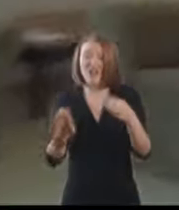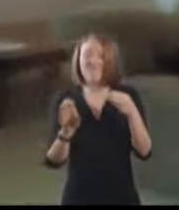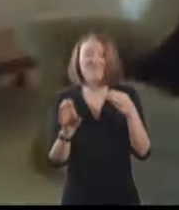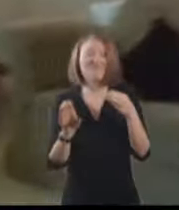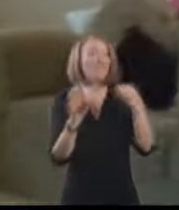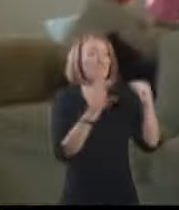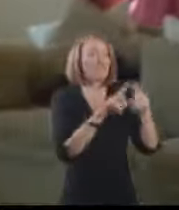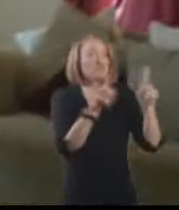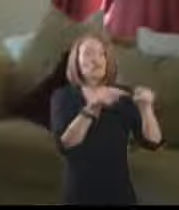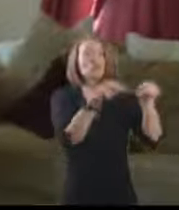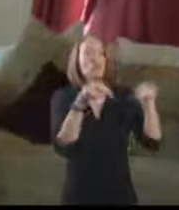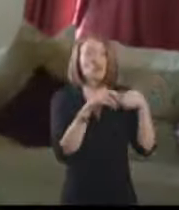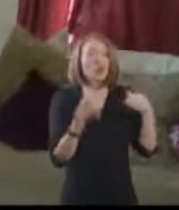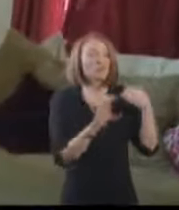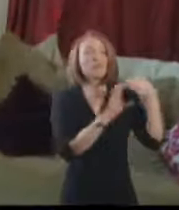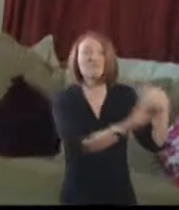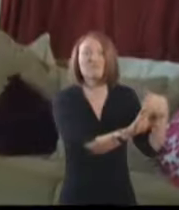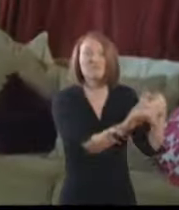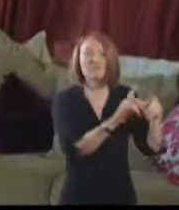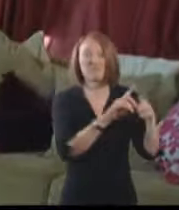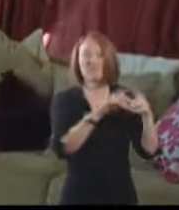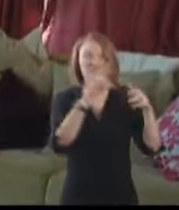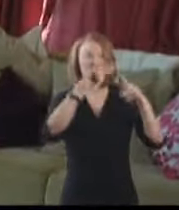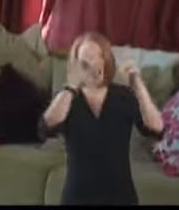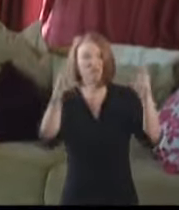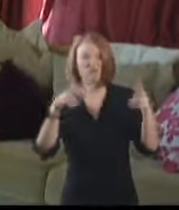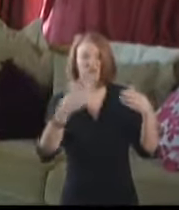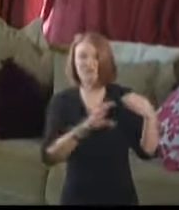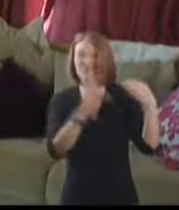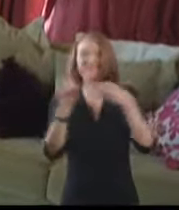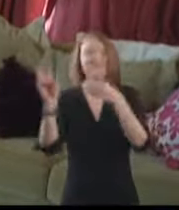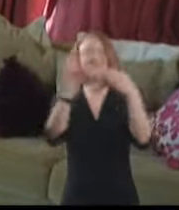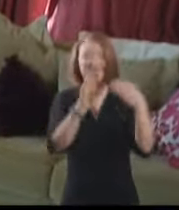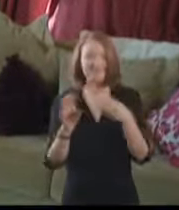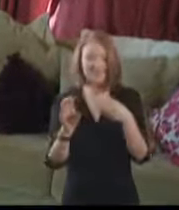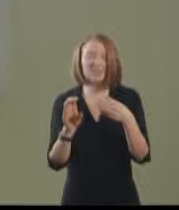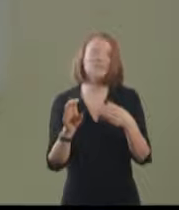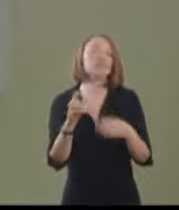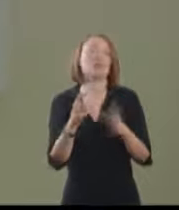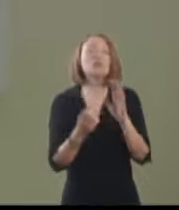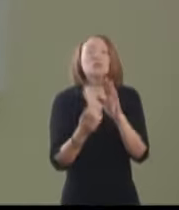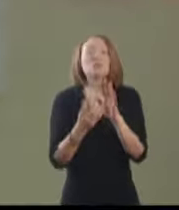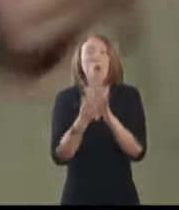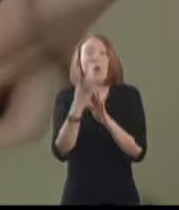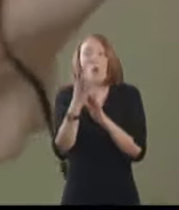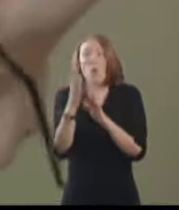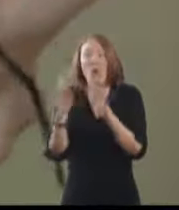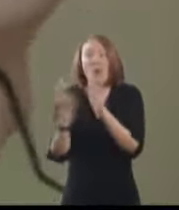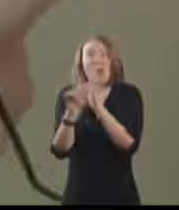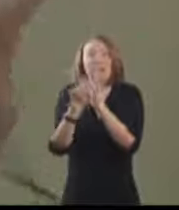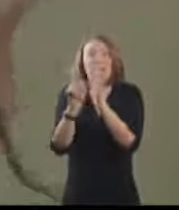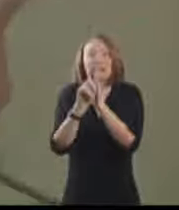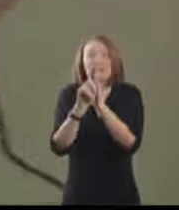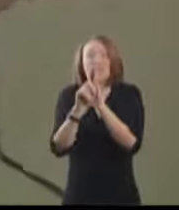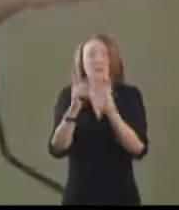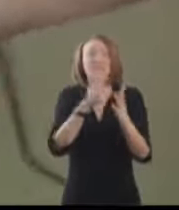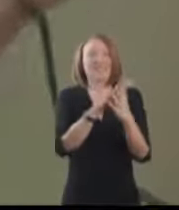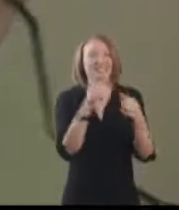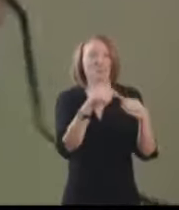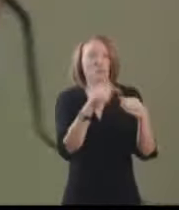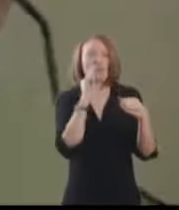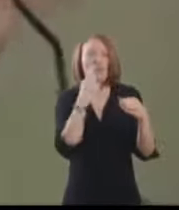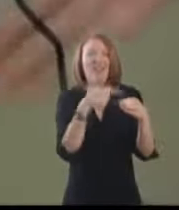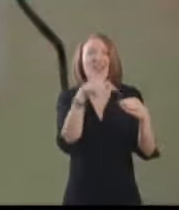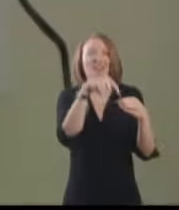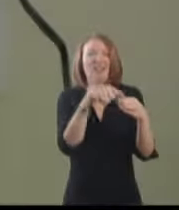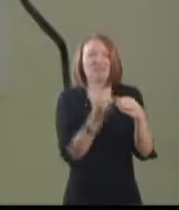when you move from room to room. The strobe will start flashing when the alarm in the hallway detects smoke, so you know there is danger. It